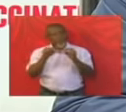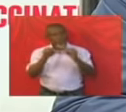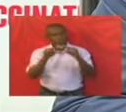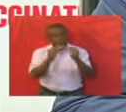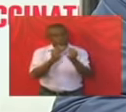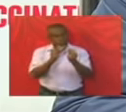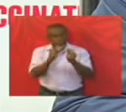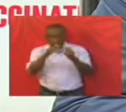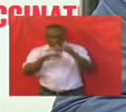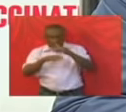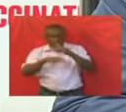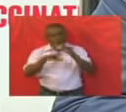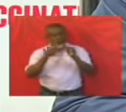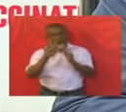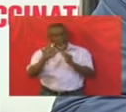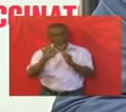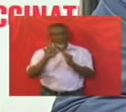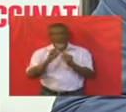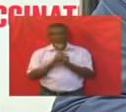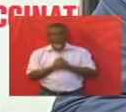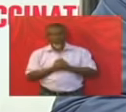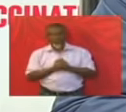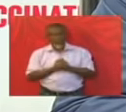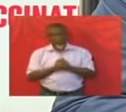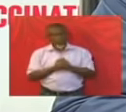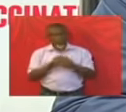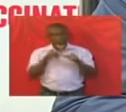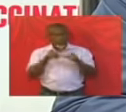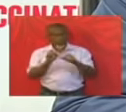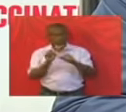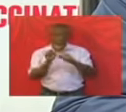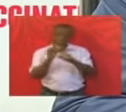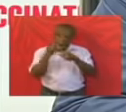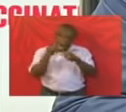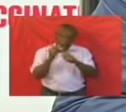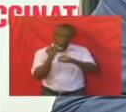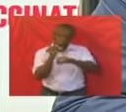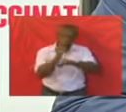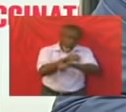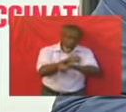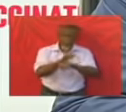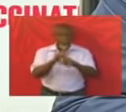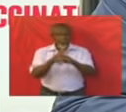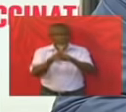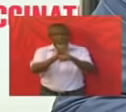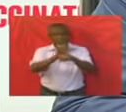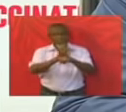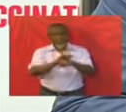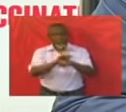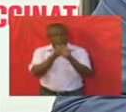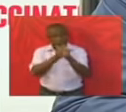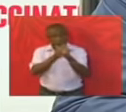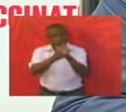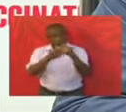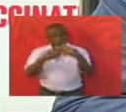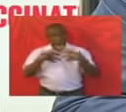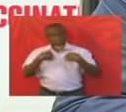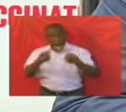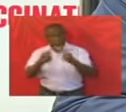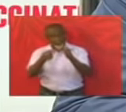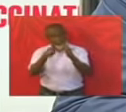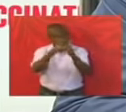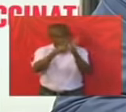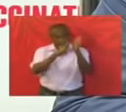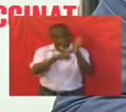gathering unnecessarily, as we continue to fight the spread of the virus with both the public health measures and the vaccination